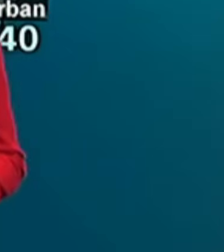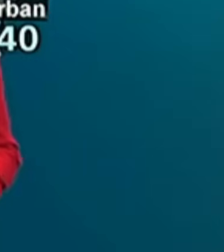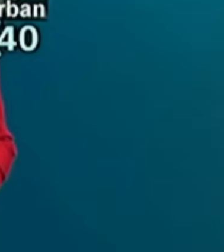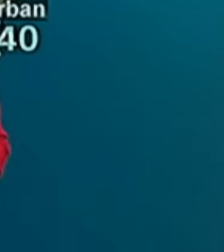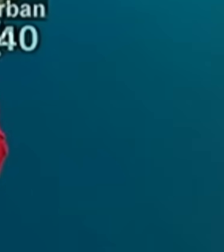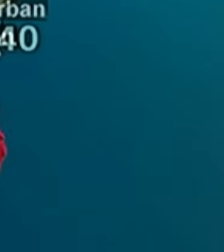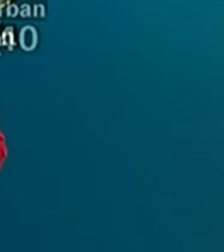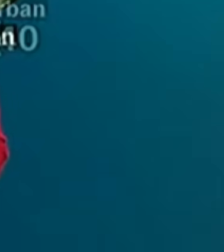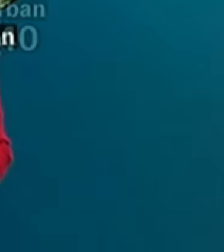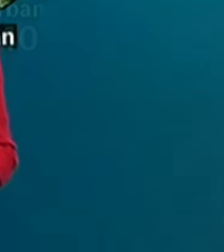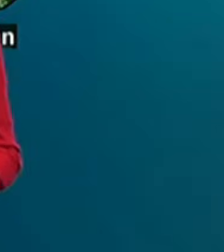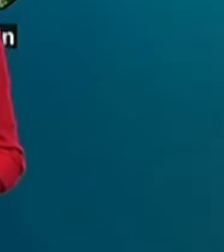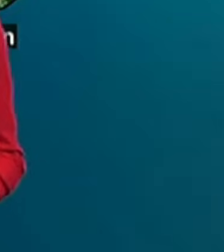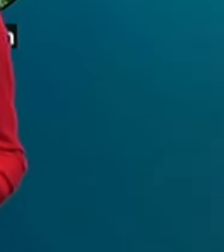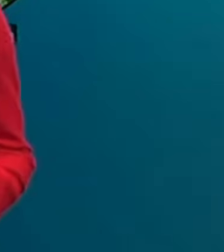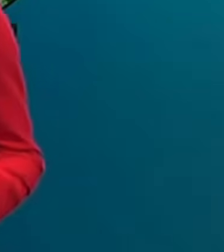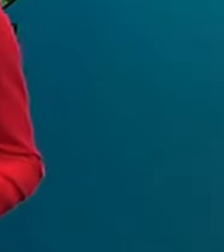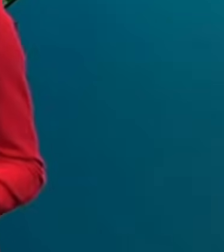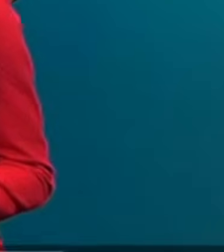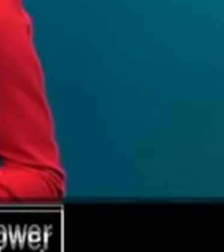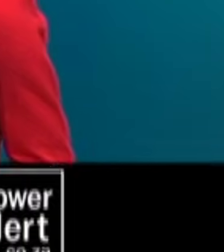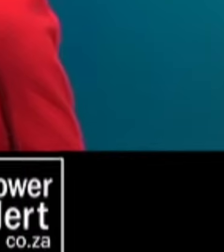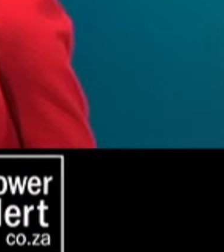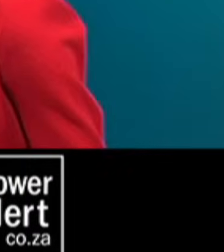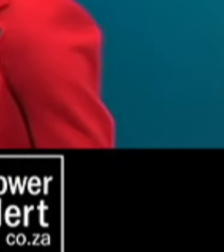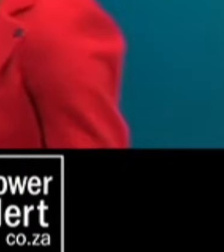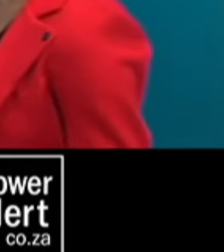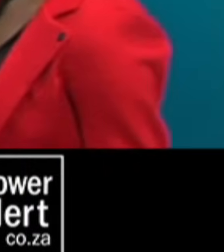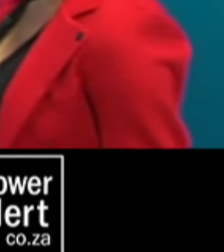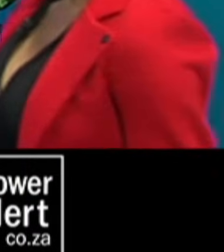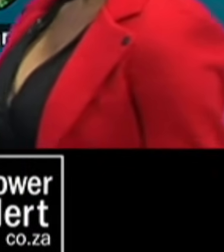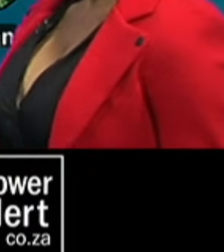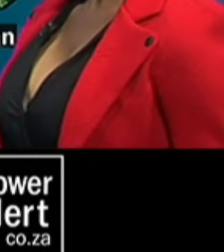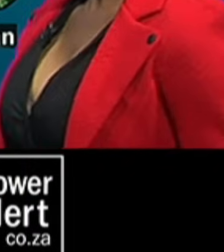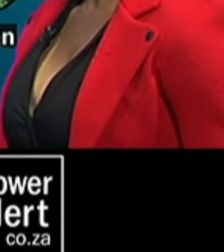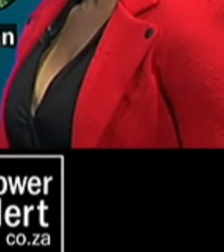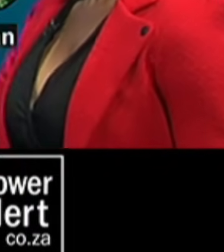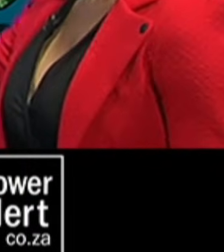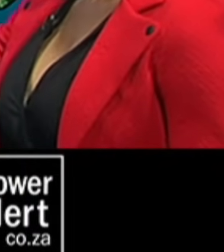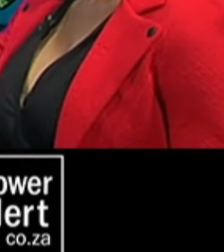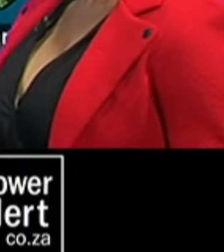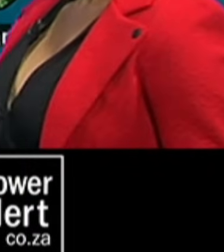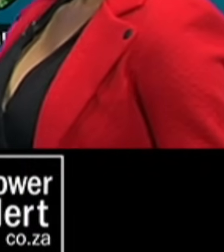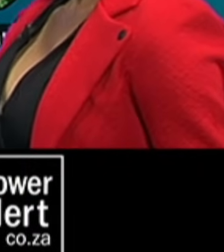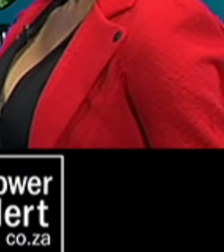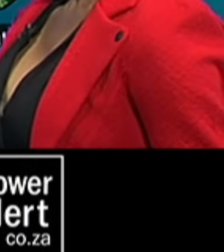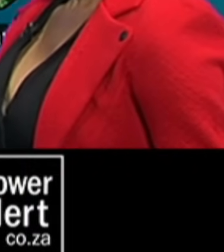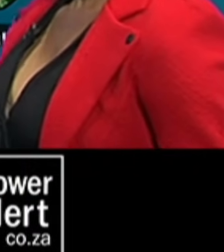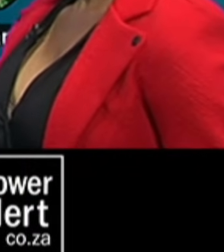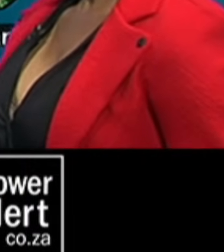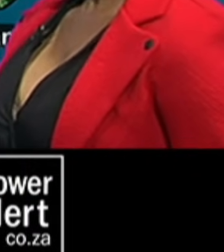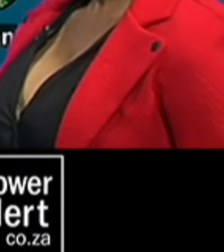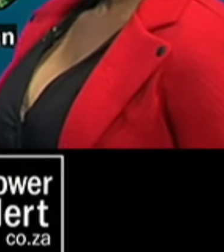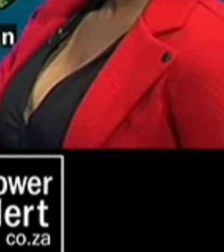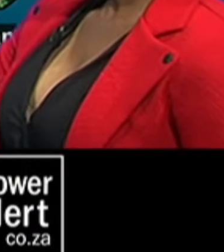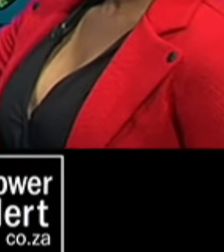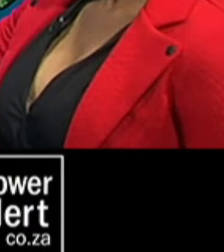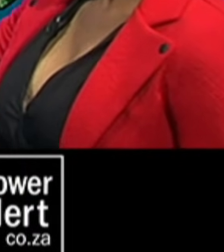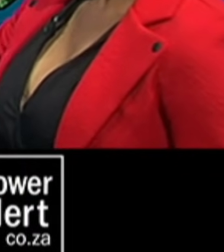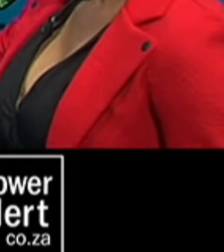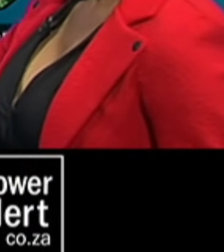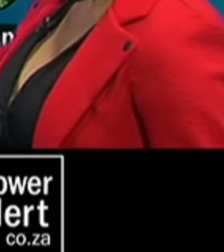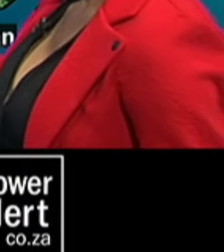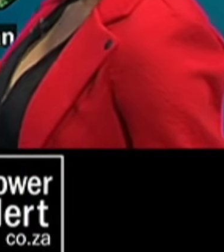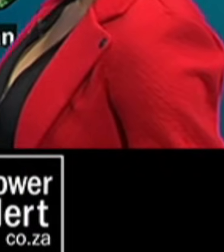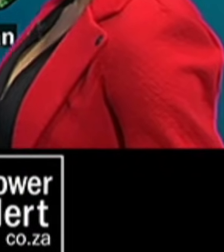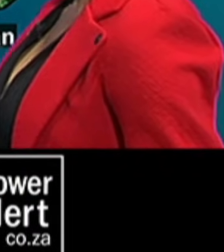naga go tlana le gone go nna le muwane ba maemo a bosa ba na le gone go re tsibusa ka dipula tsa maatla ka dibe mo bogare jwa naga mme ka moso le teng dipula tsa